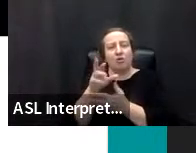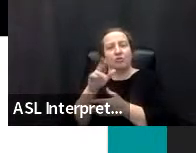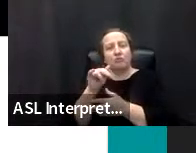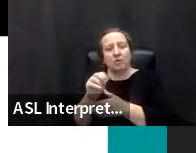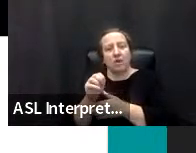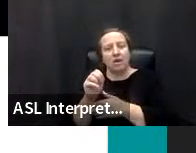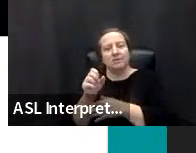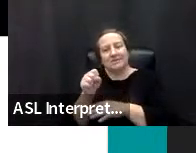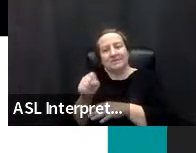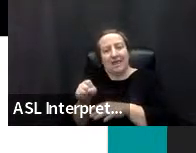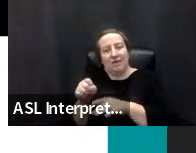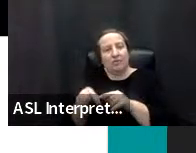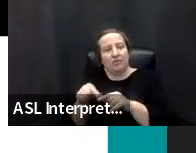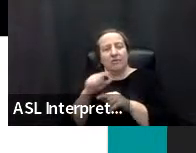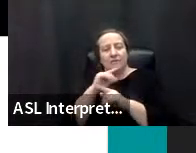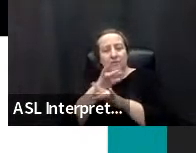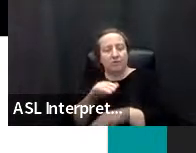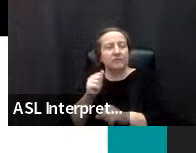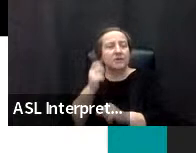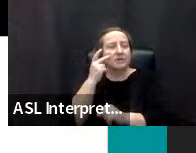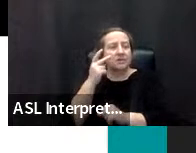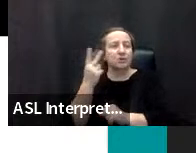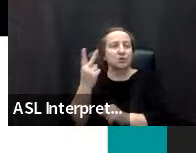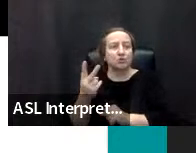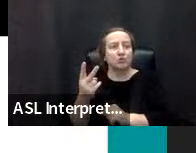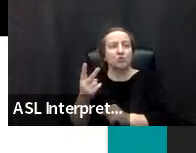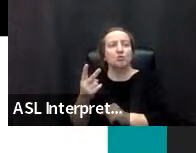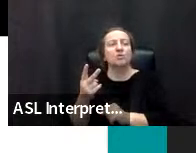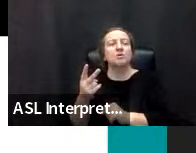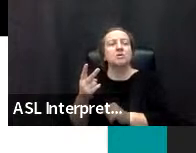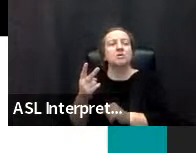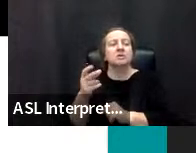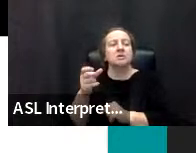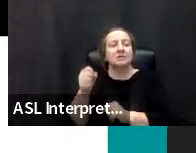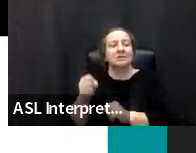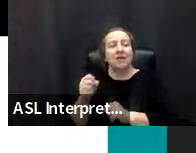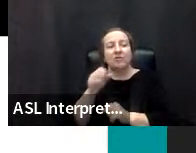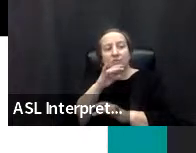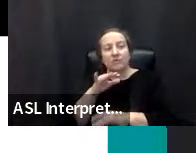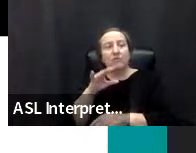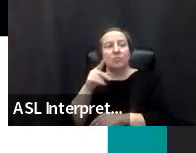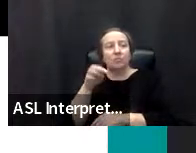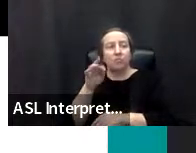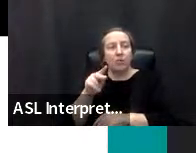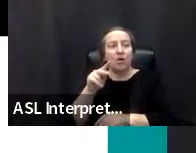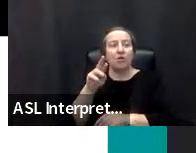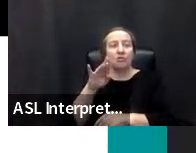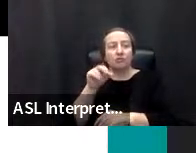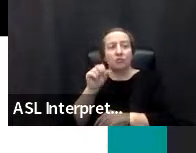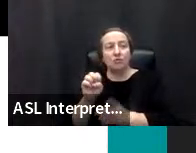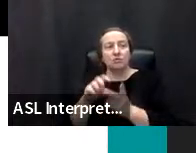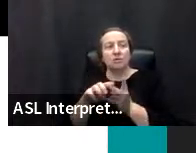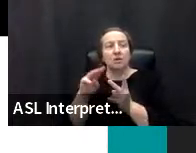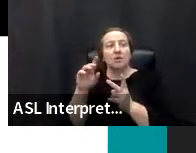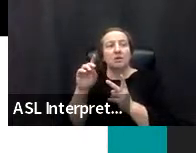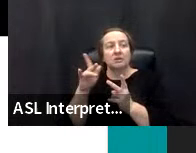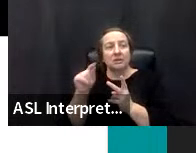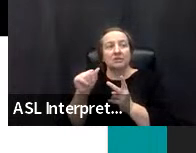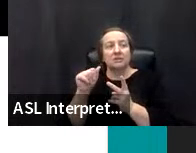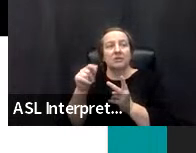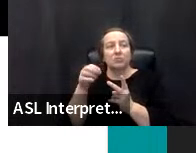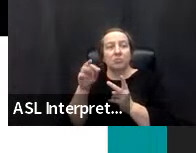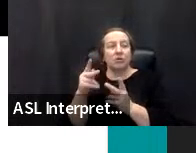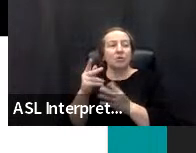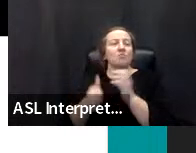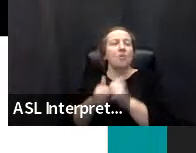As you can see, the 2 lots just south of the river, both Park Rose and Delta Park, the majority of the users are from Washington. It's